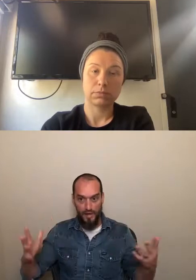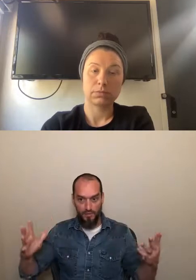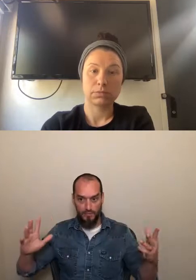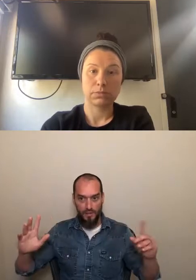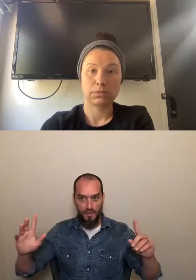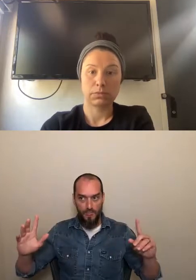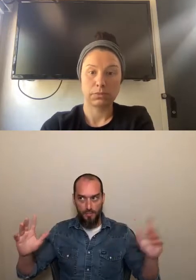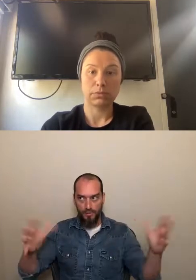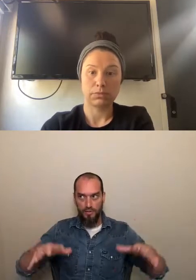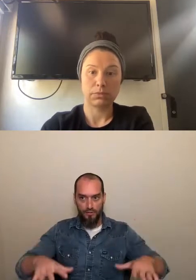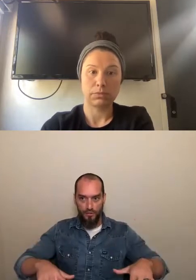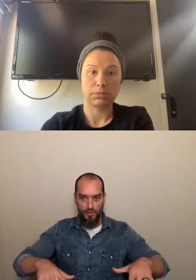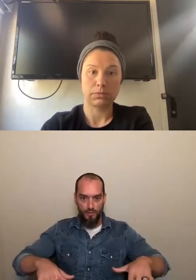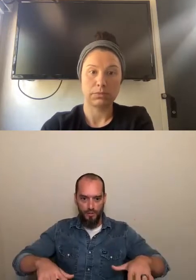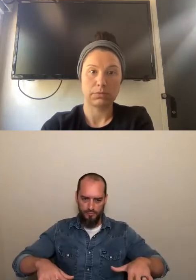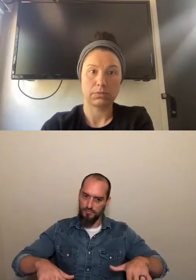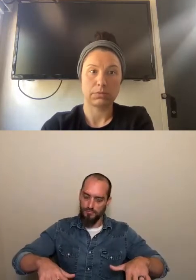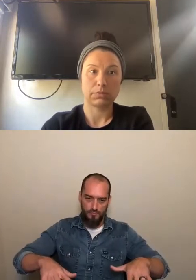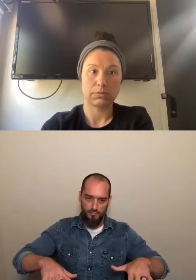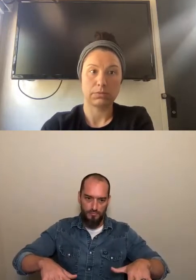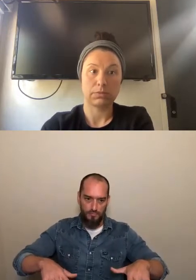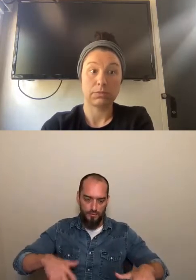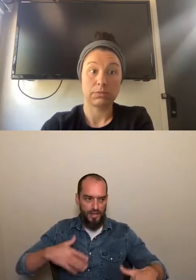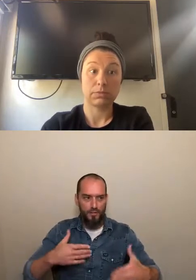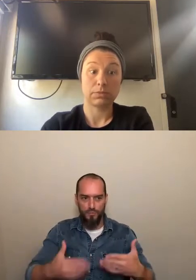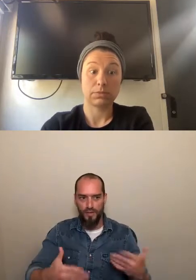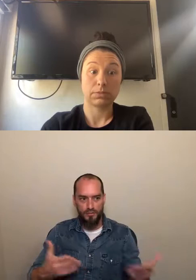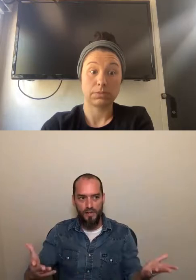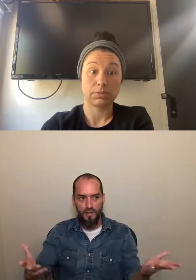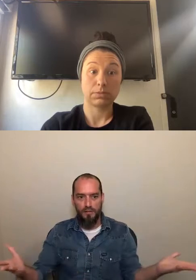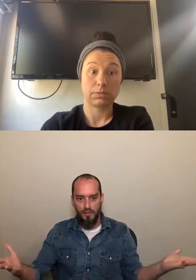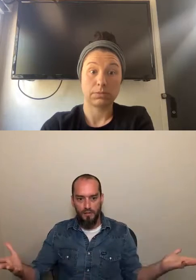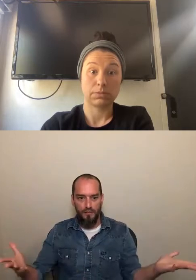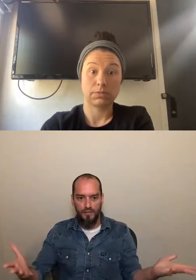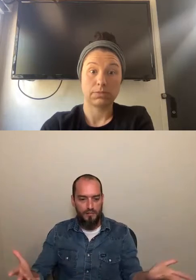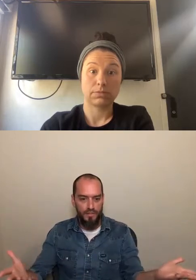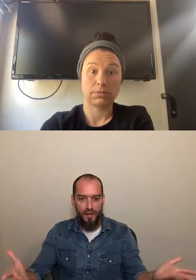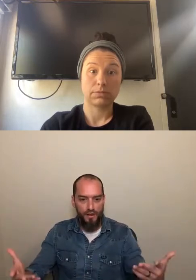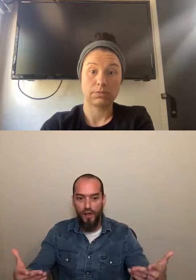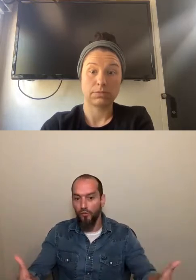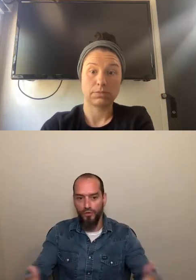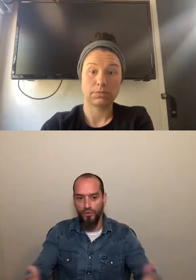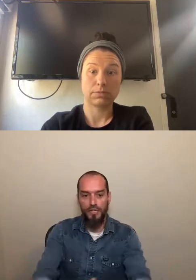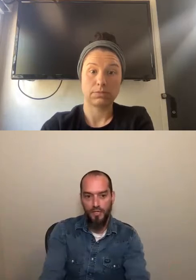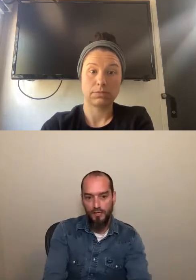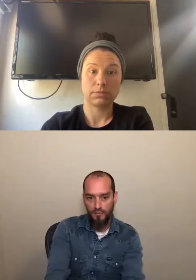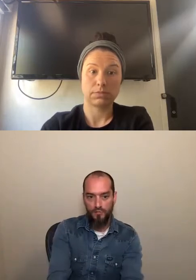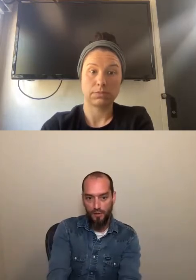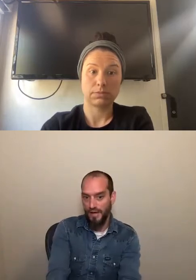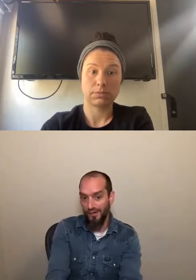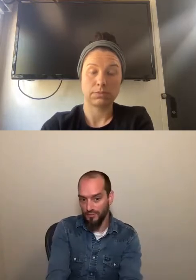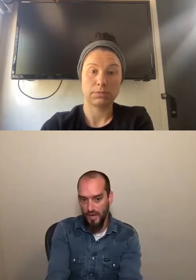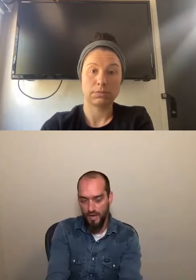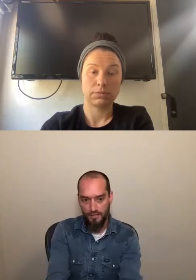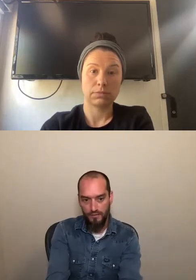moldy items and putting it on the curb. I mean, that goes without saying. That's going to be an unhealthy